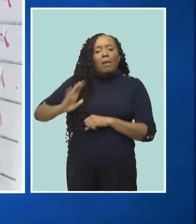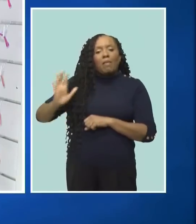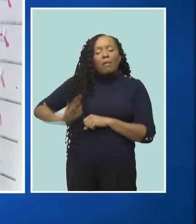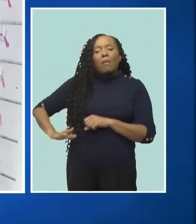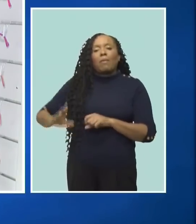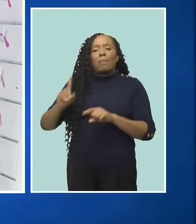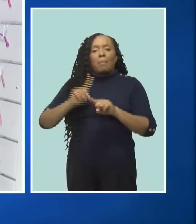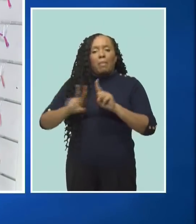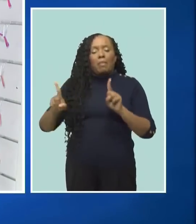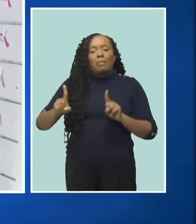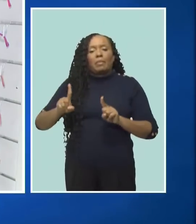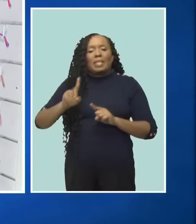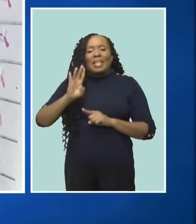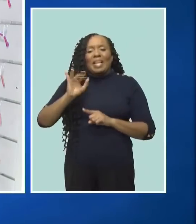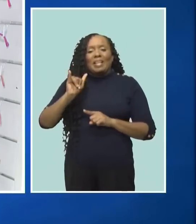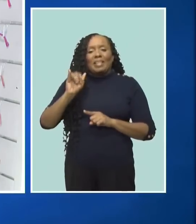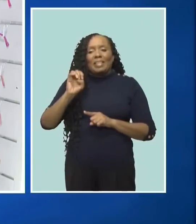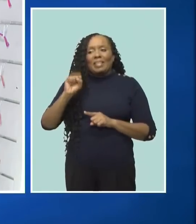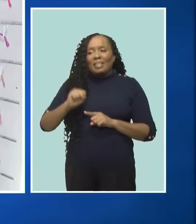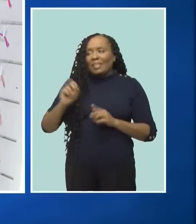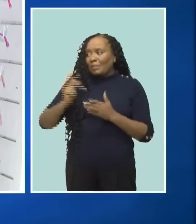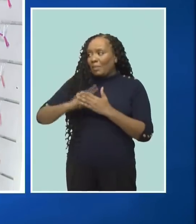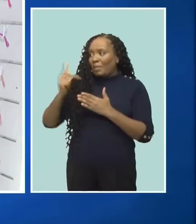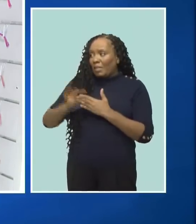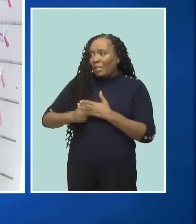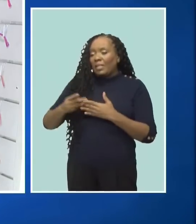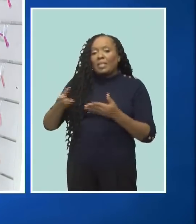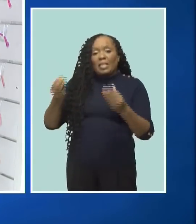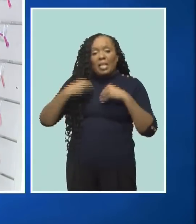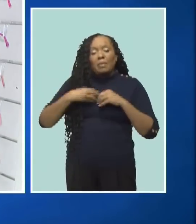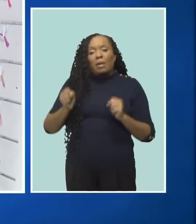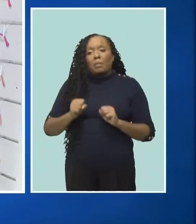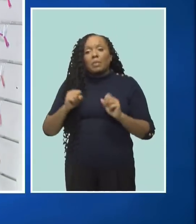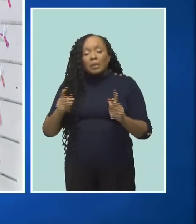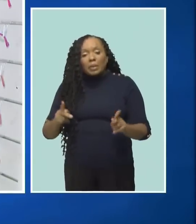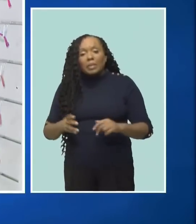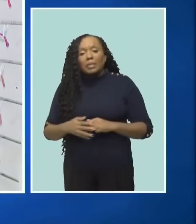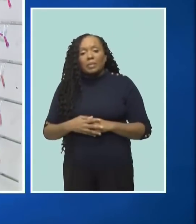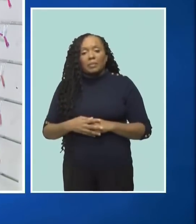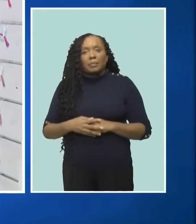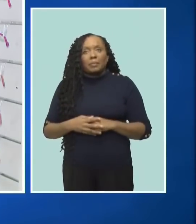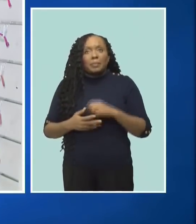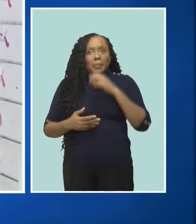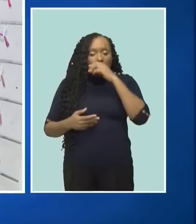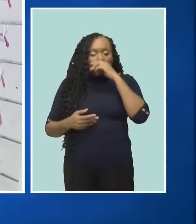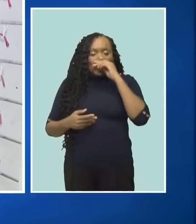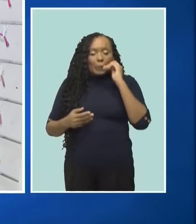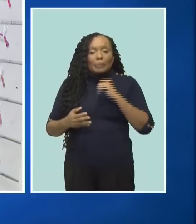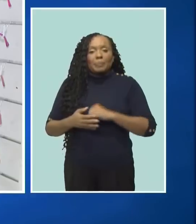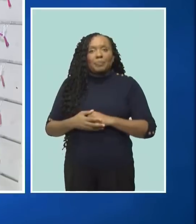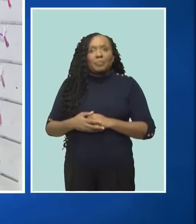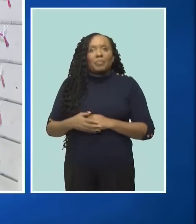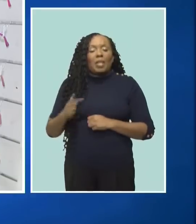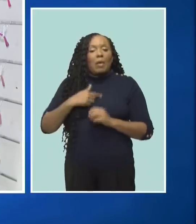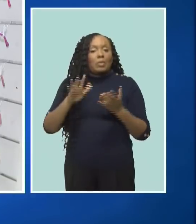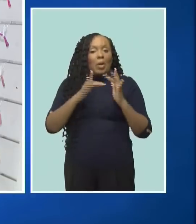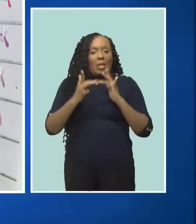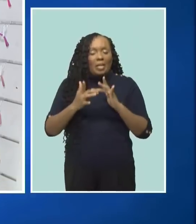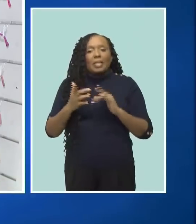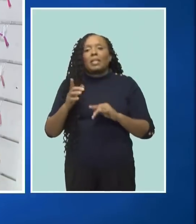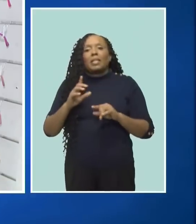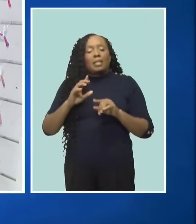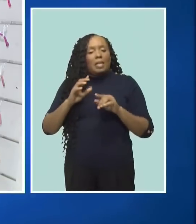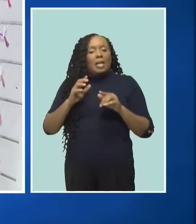me the knowledge that I needed to open my doors to the public. I was online at first, so I literally transitioned while I was doing the course